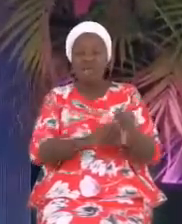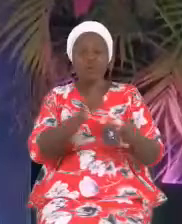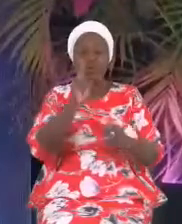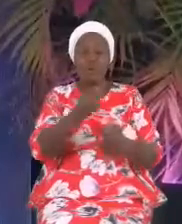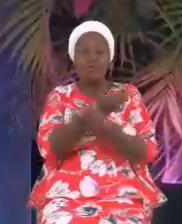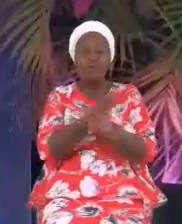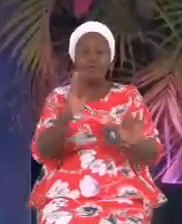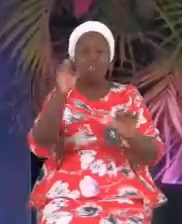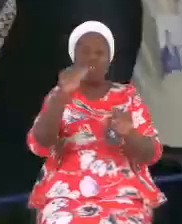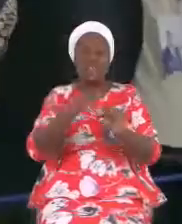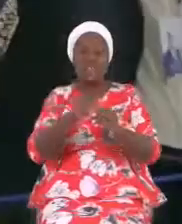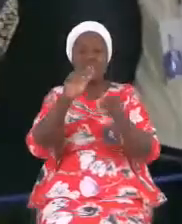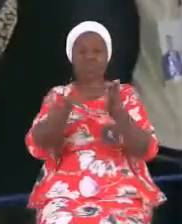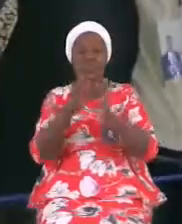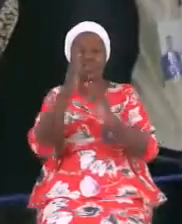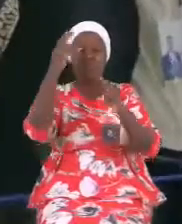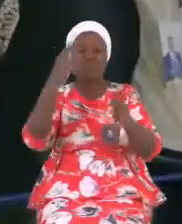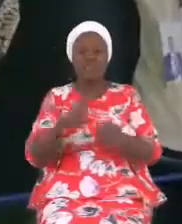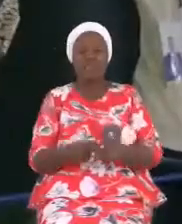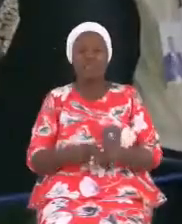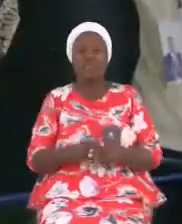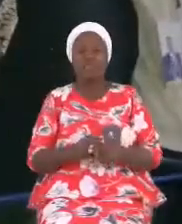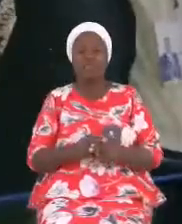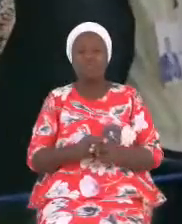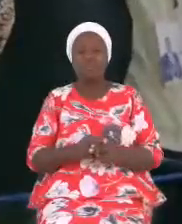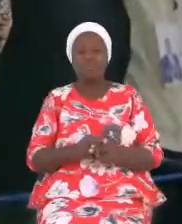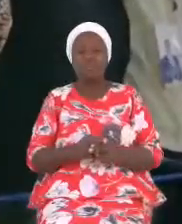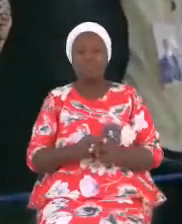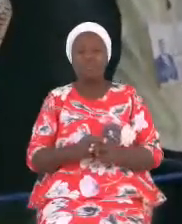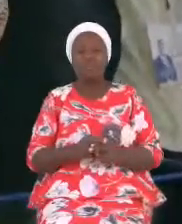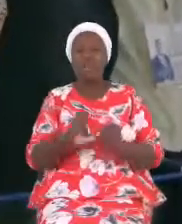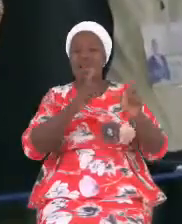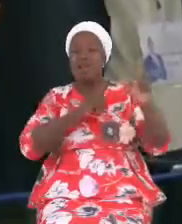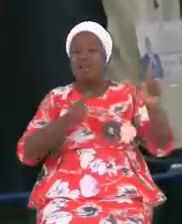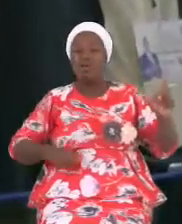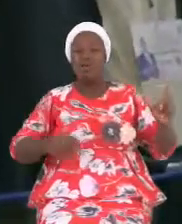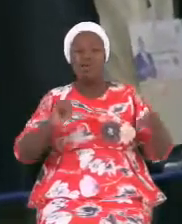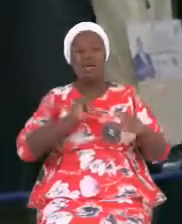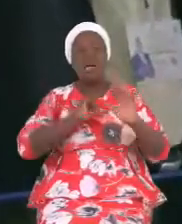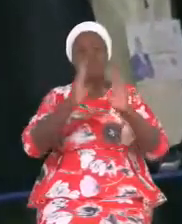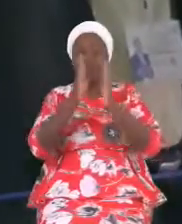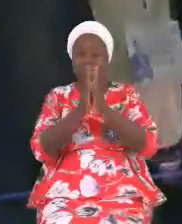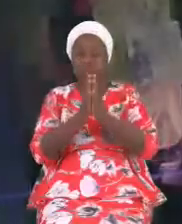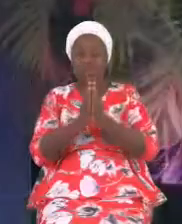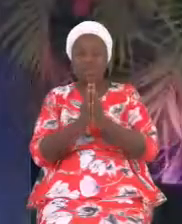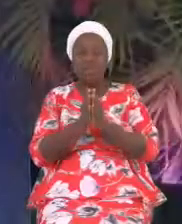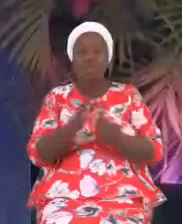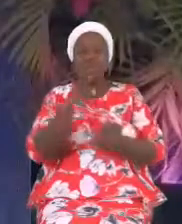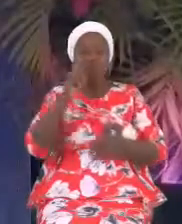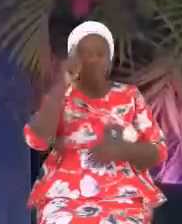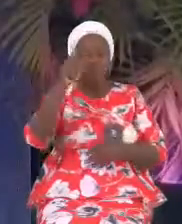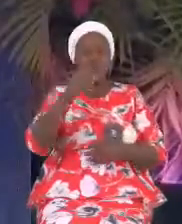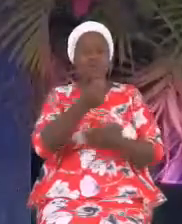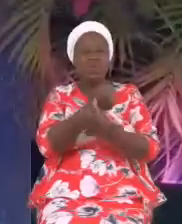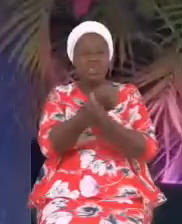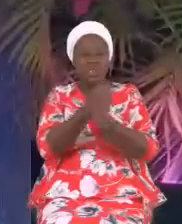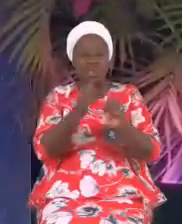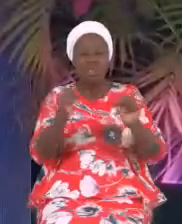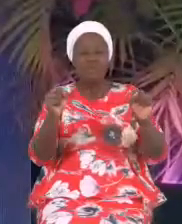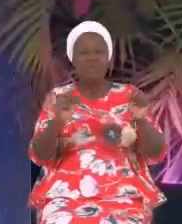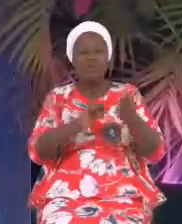in Jesus' name. Lord, I pray you save those who need